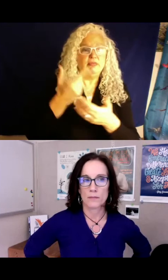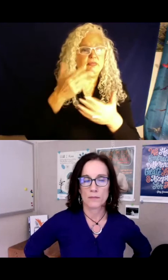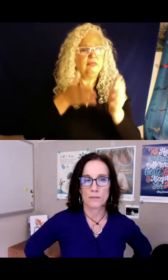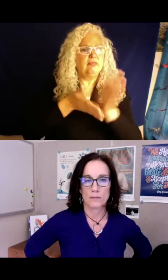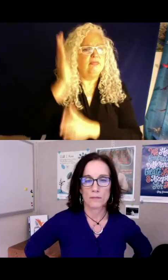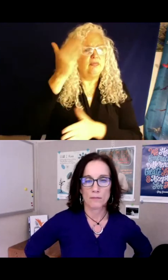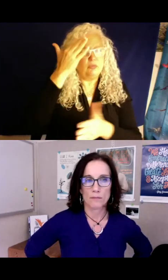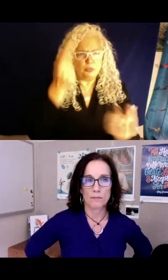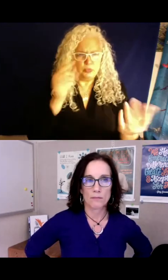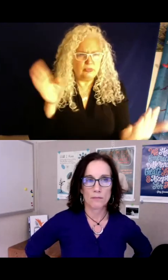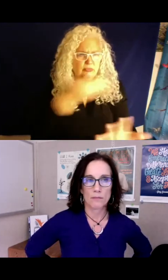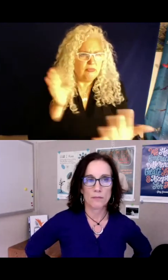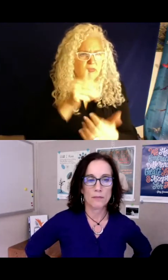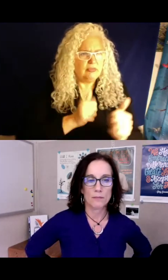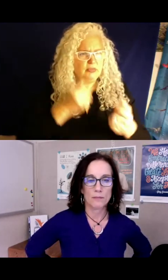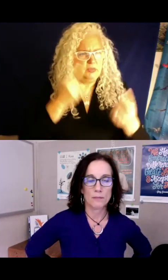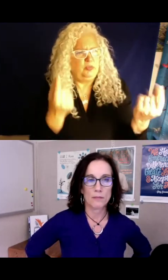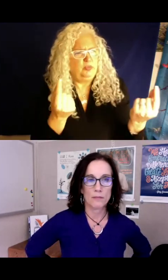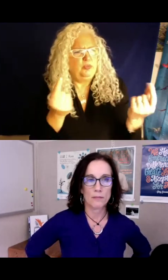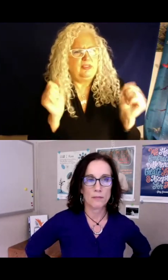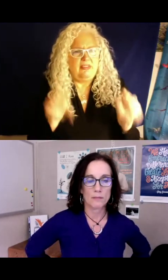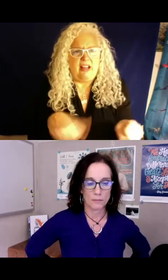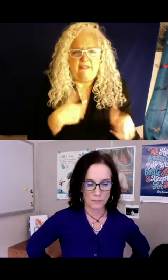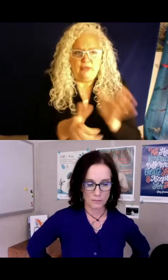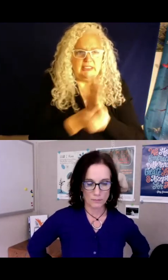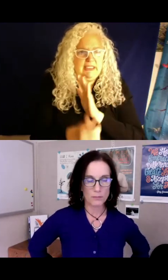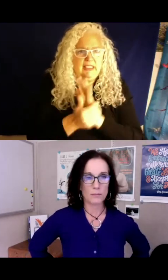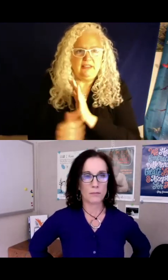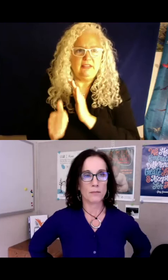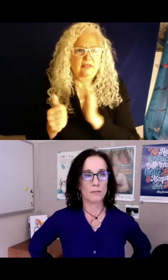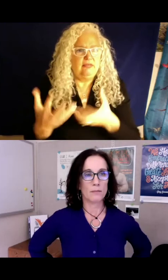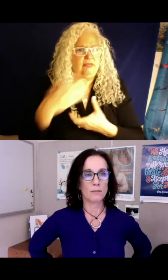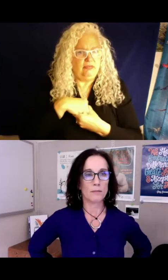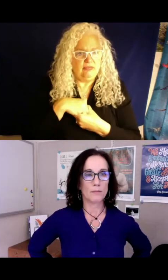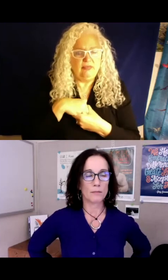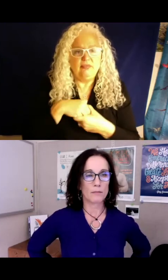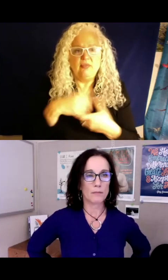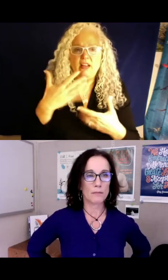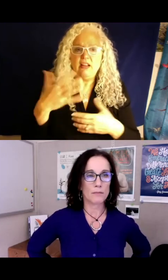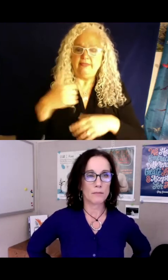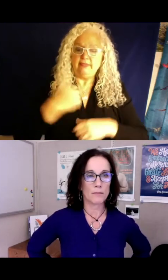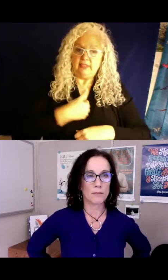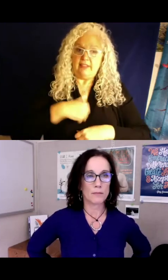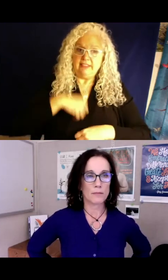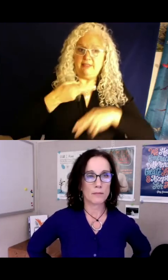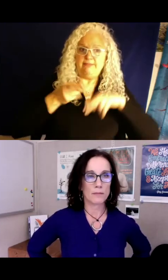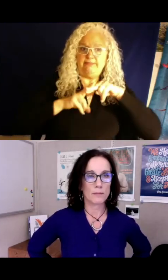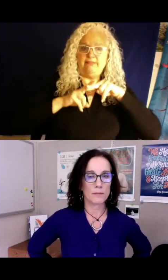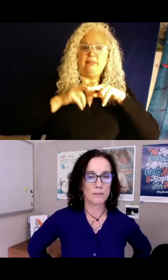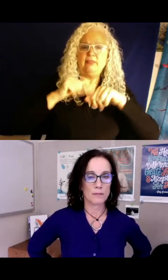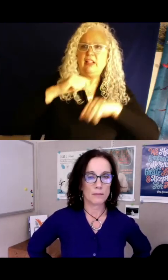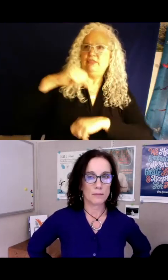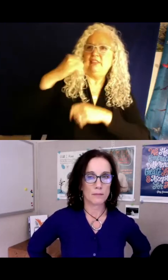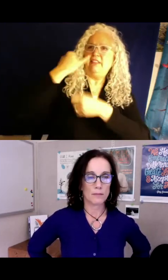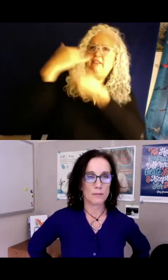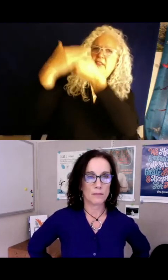confidence. And when they graduate, they kind of know what to do and how to navigate life. They have those skills that they've